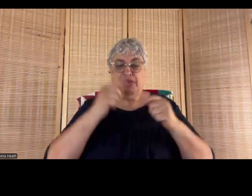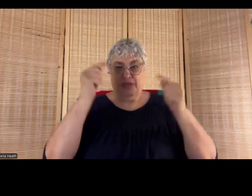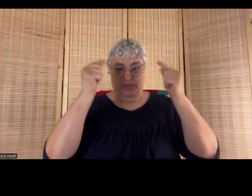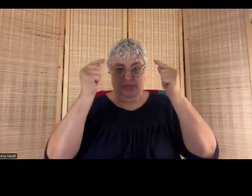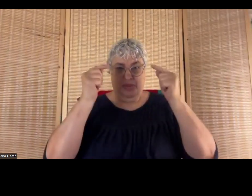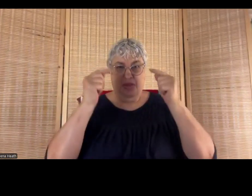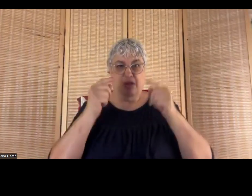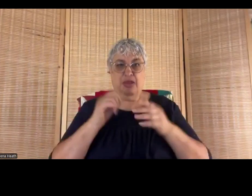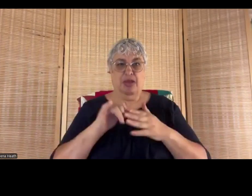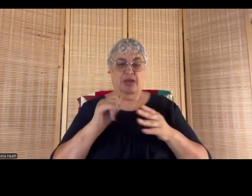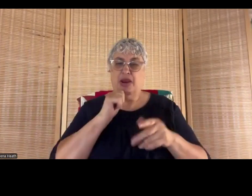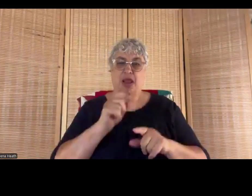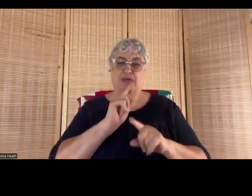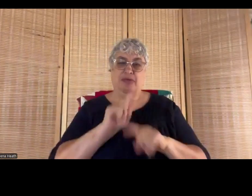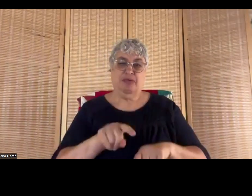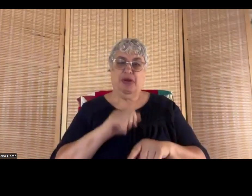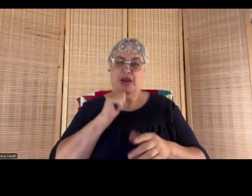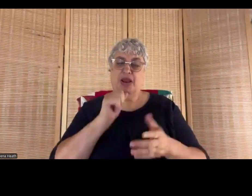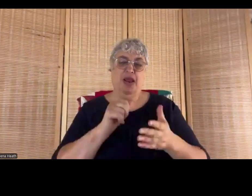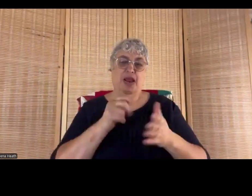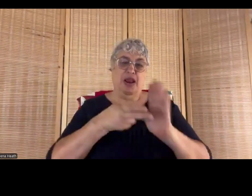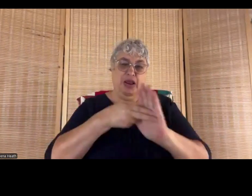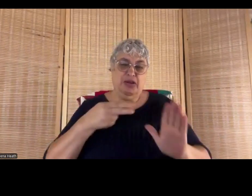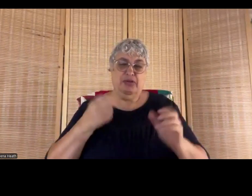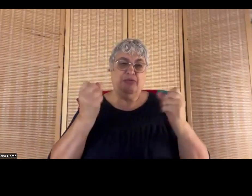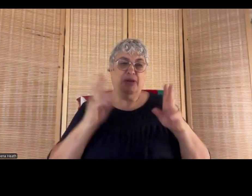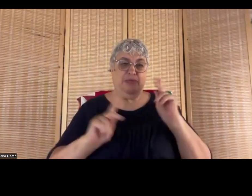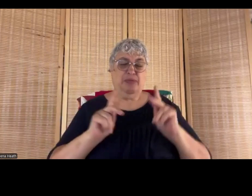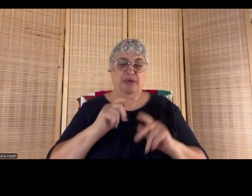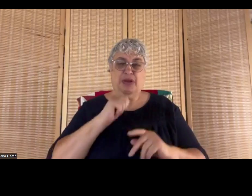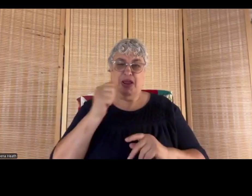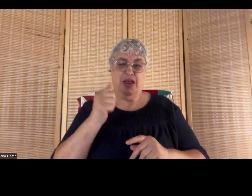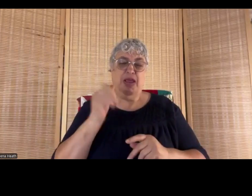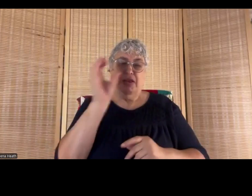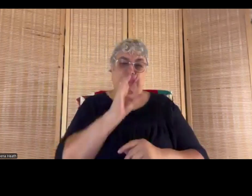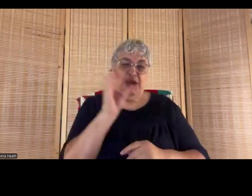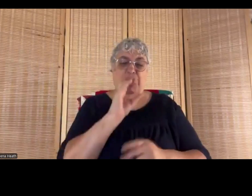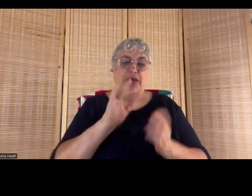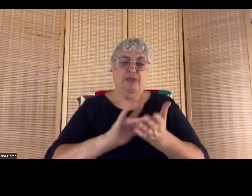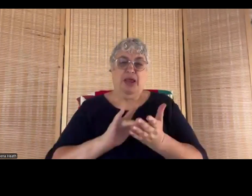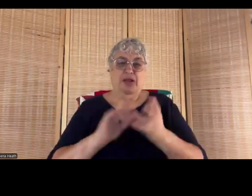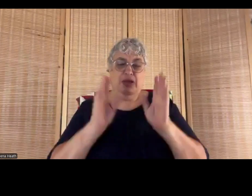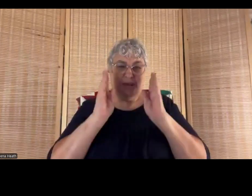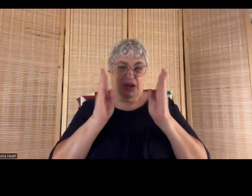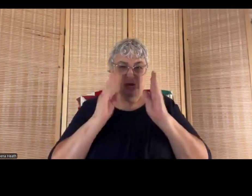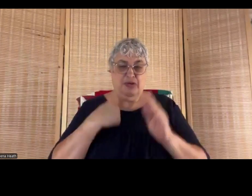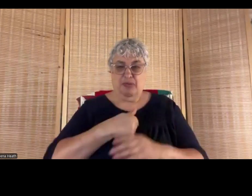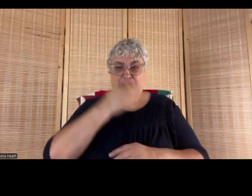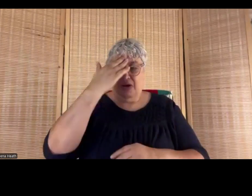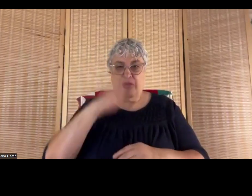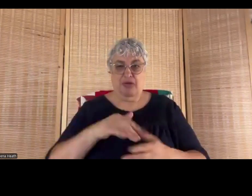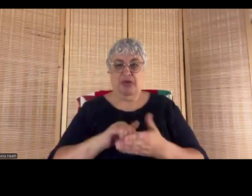often go unreported, undiagnosed. Many people do not seek medical attention. We know that it is